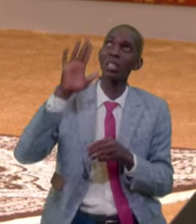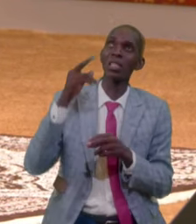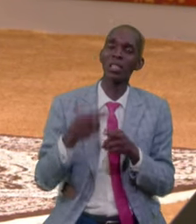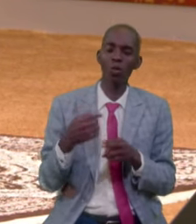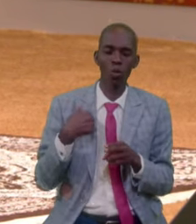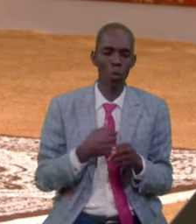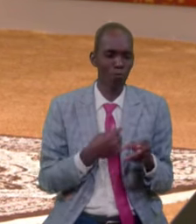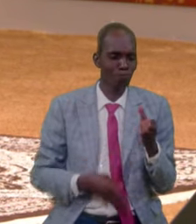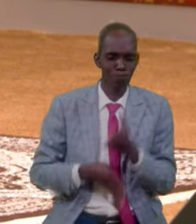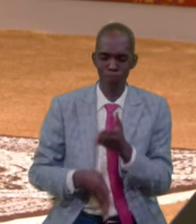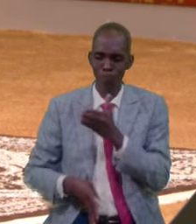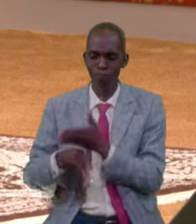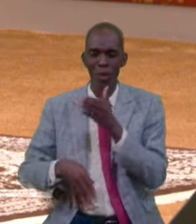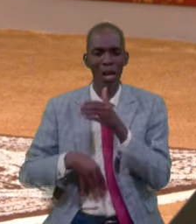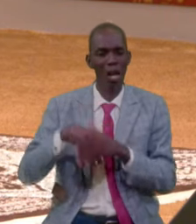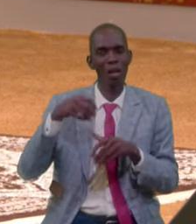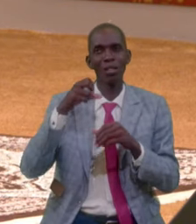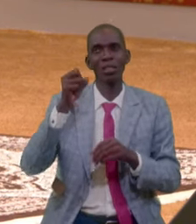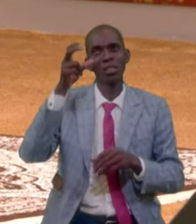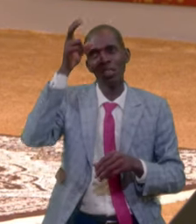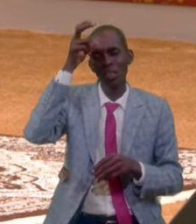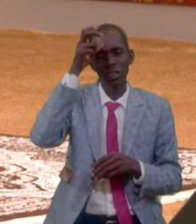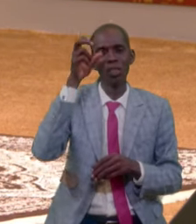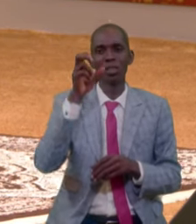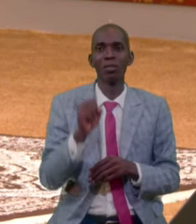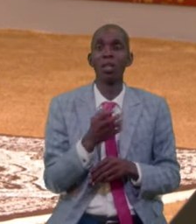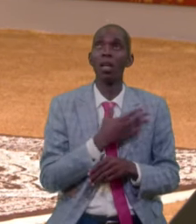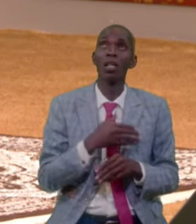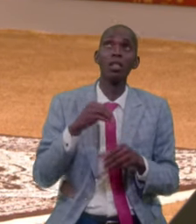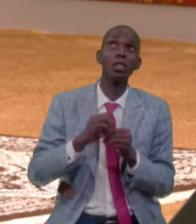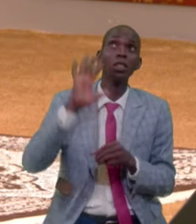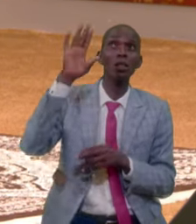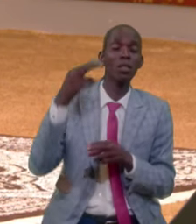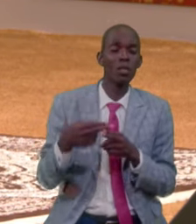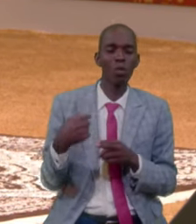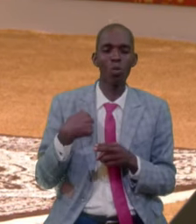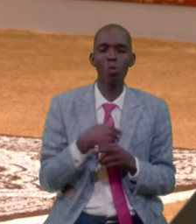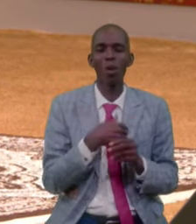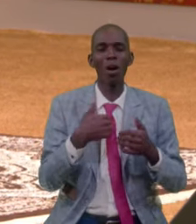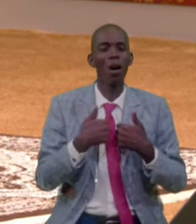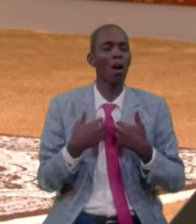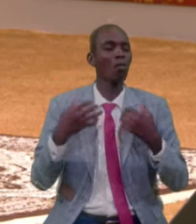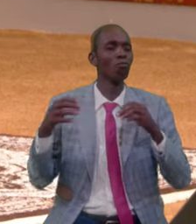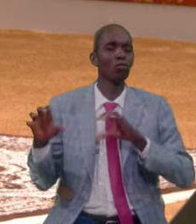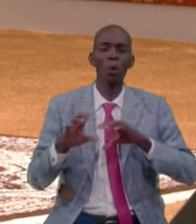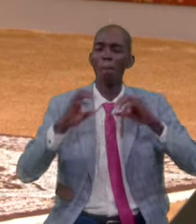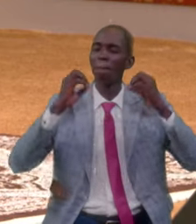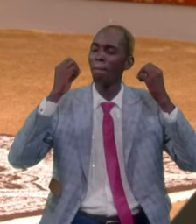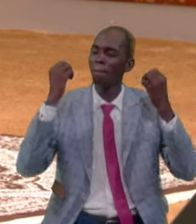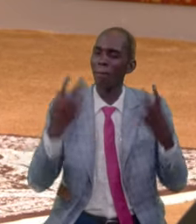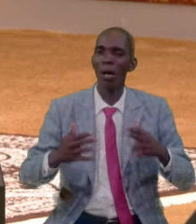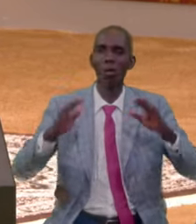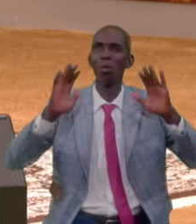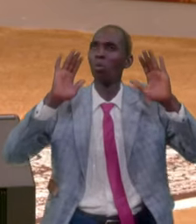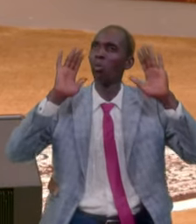out devils, and in thy name have done many wonderful works. They're